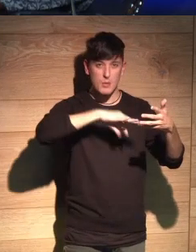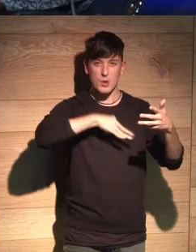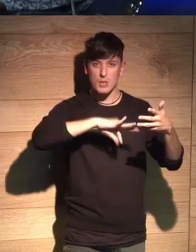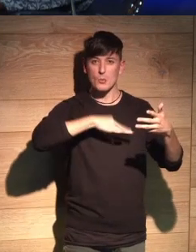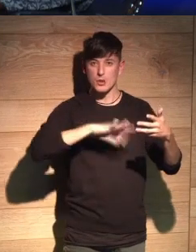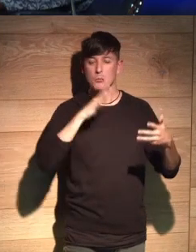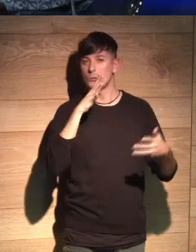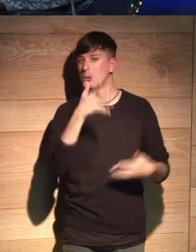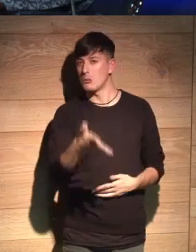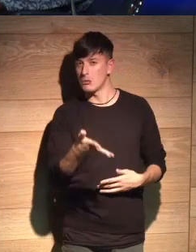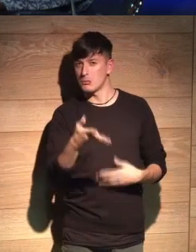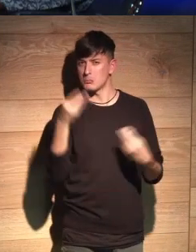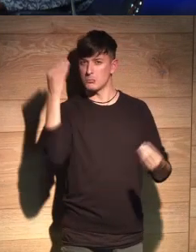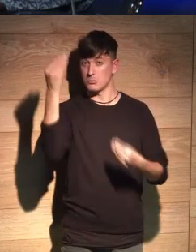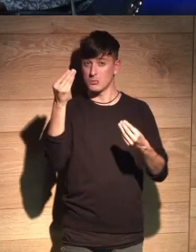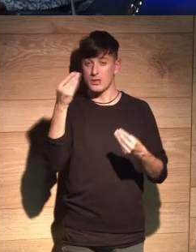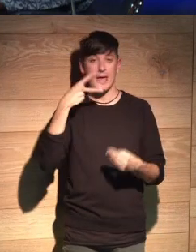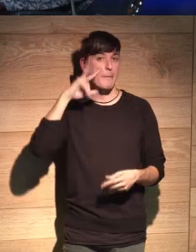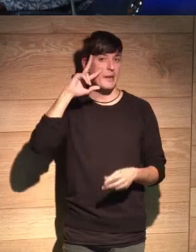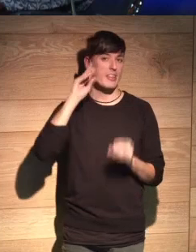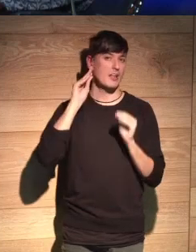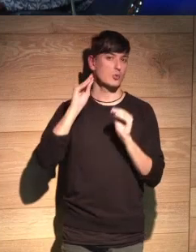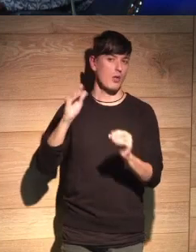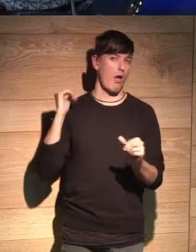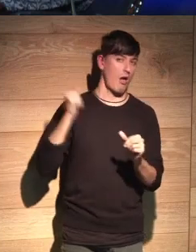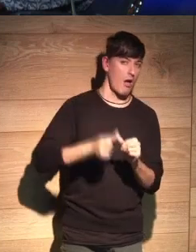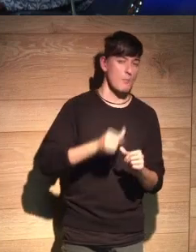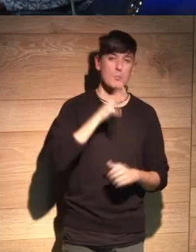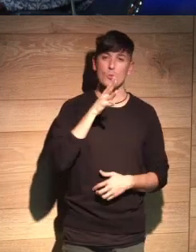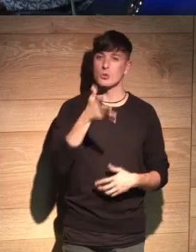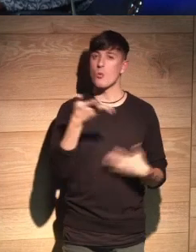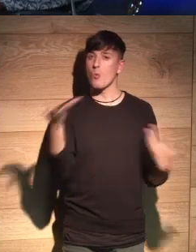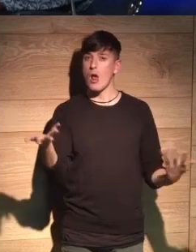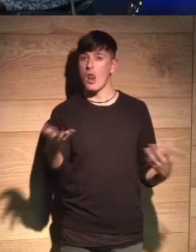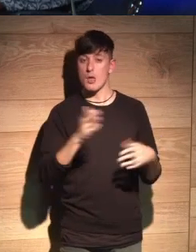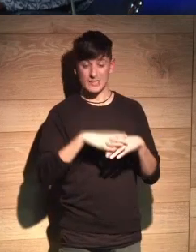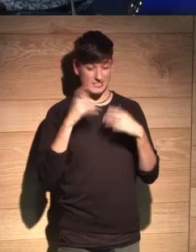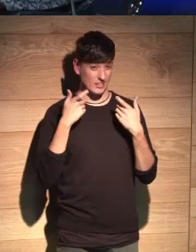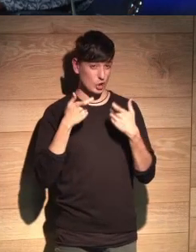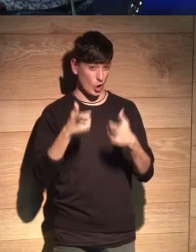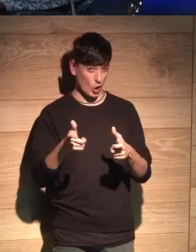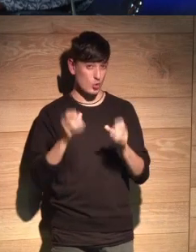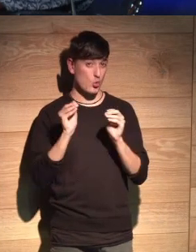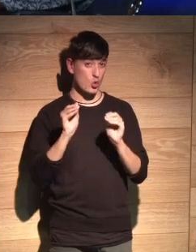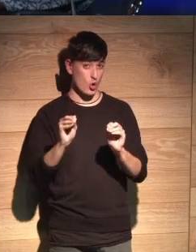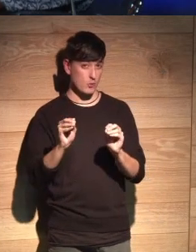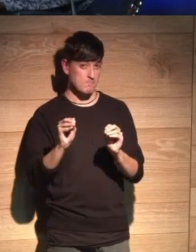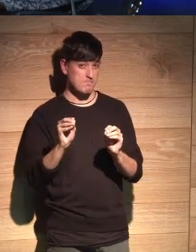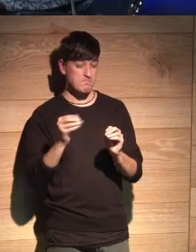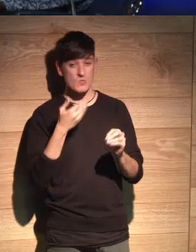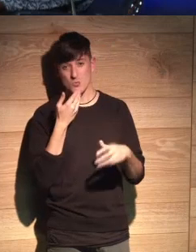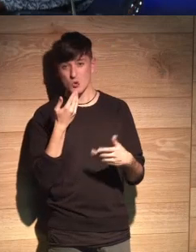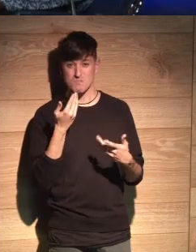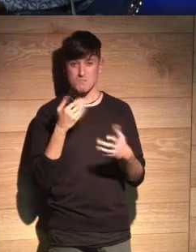choose one degree instead of another. From your experience, why do you think that